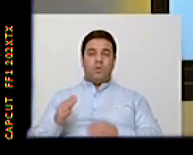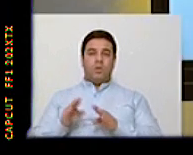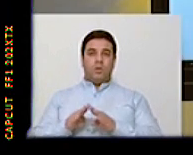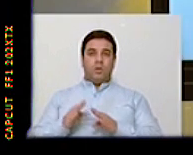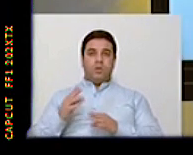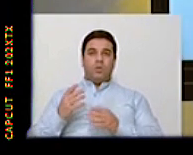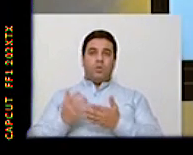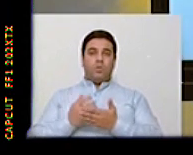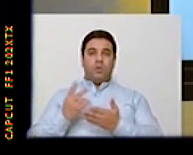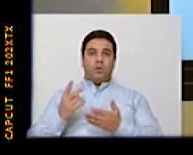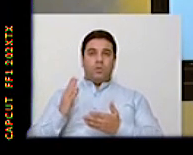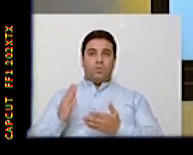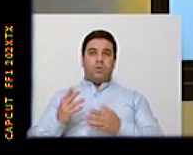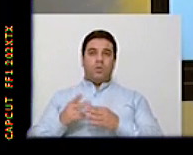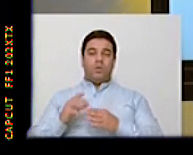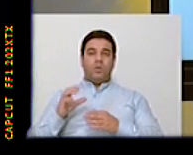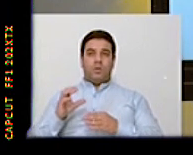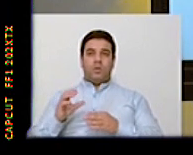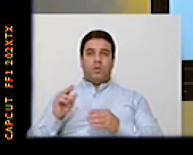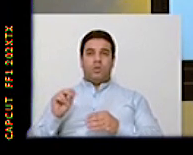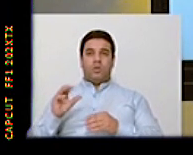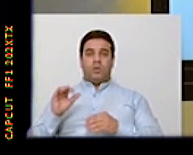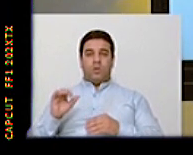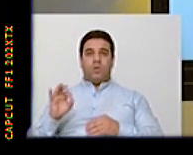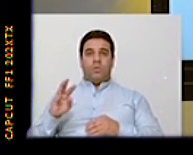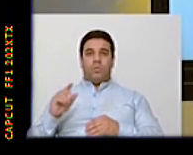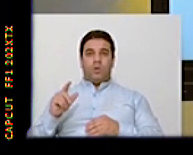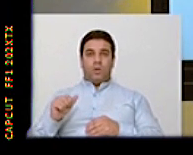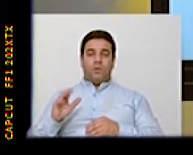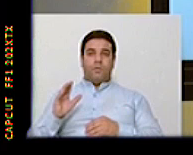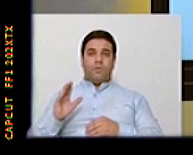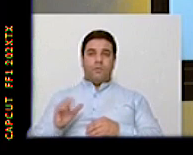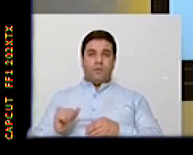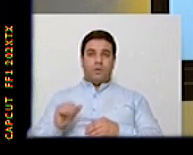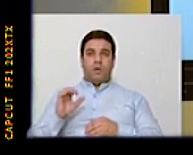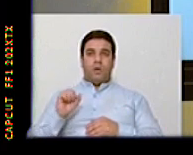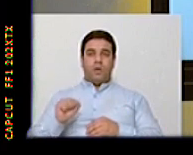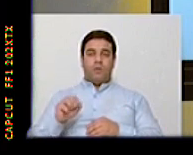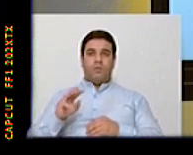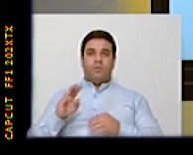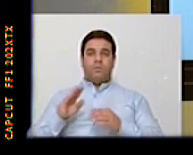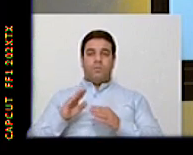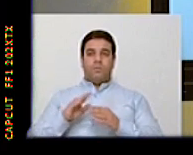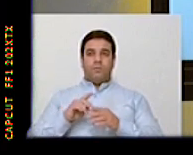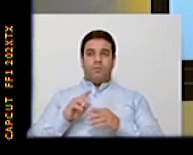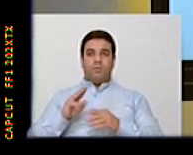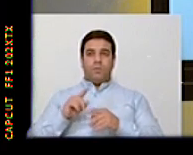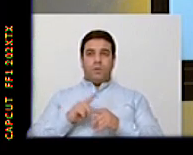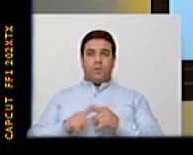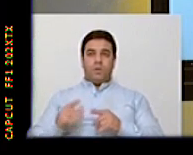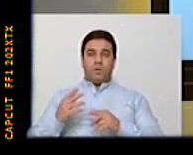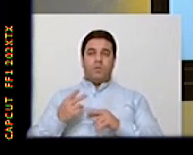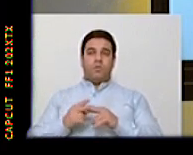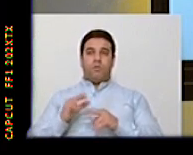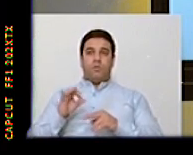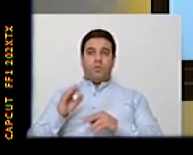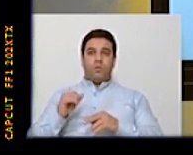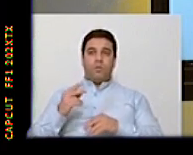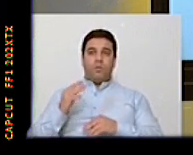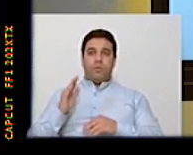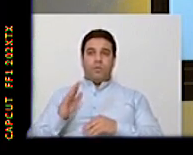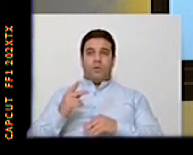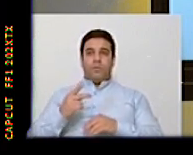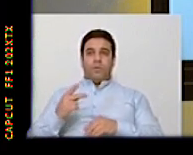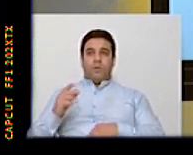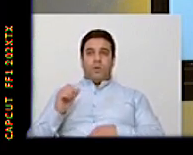sekundga. Topish kerak bo'ladi siklik chastota omegani va A maksimal tezlanishini. Formulasi V barobar